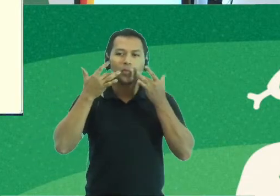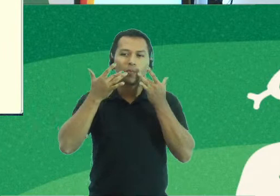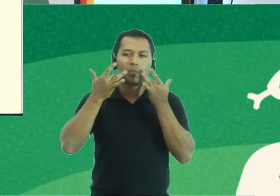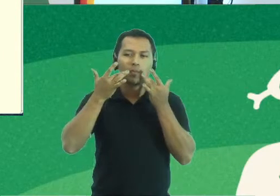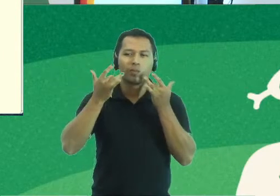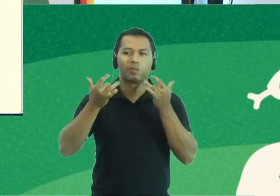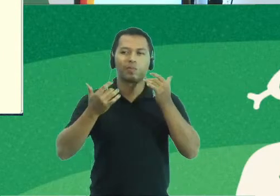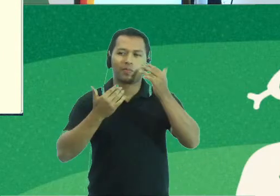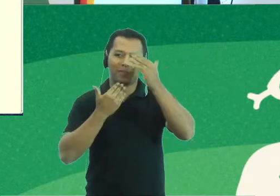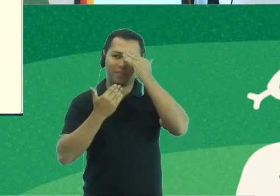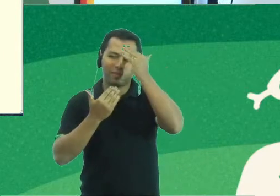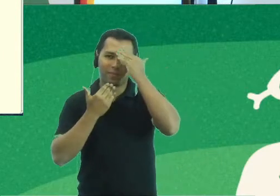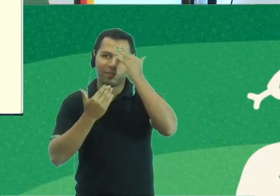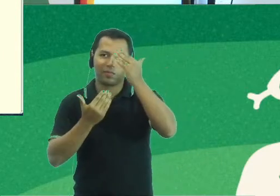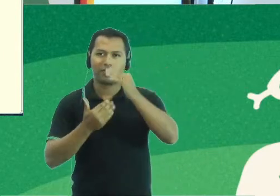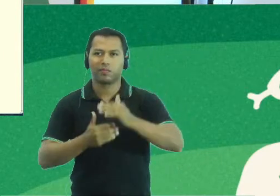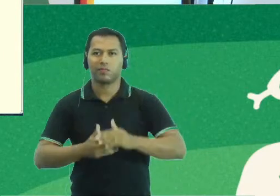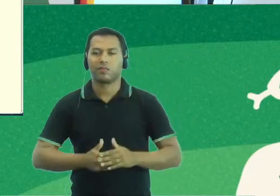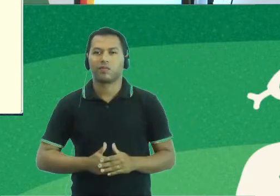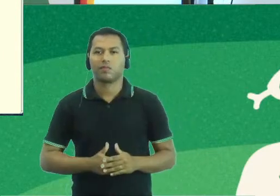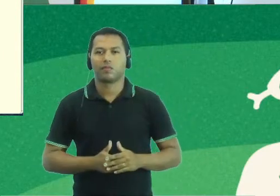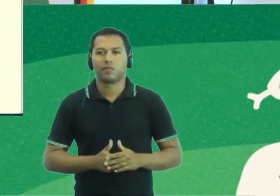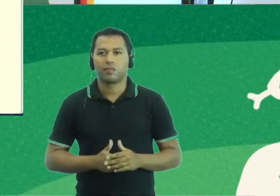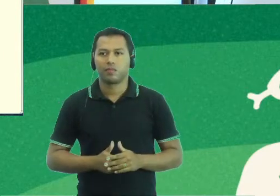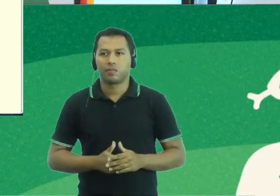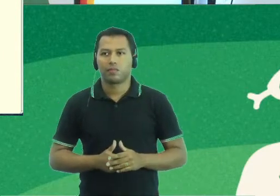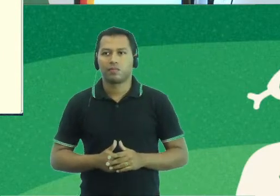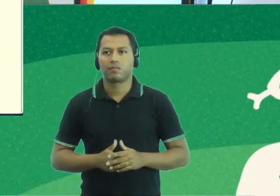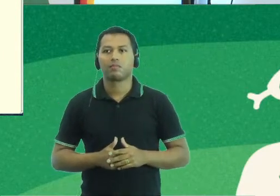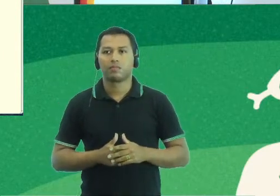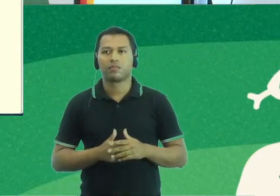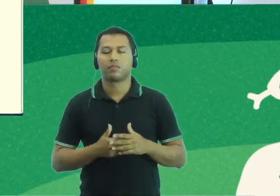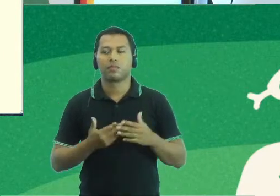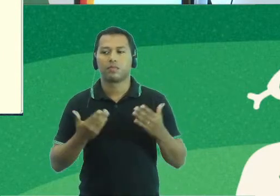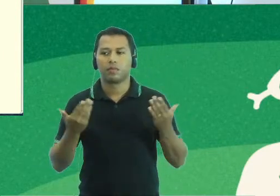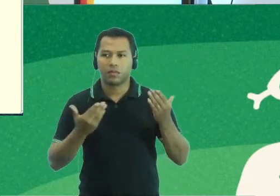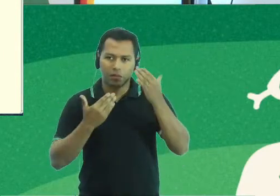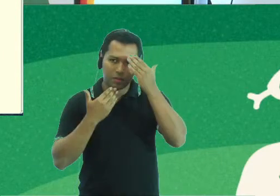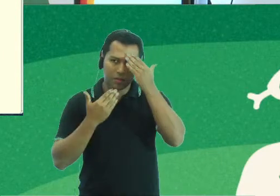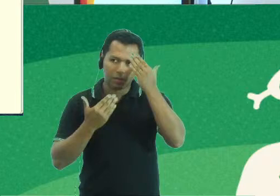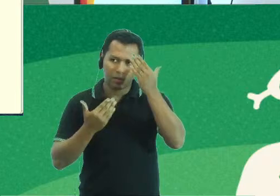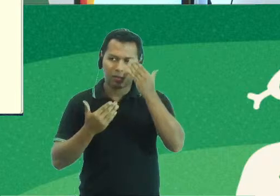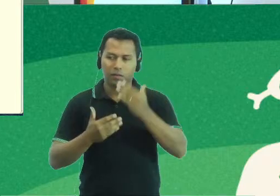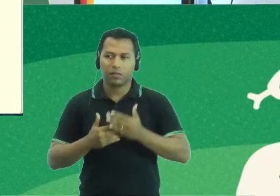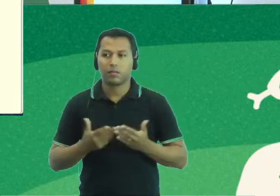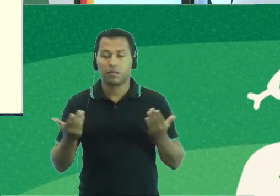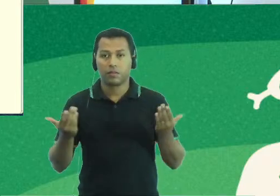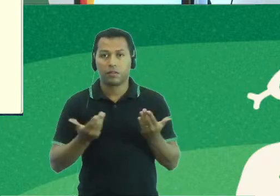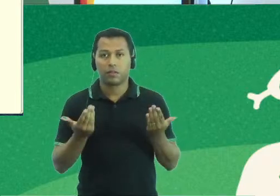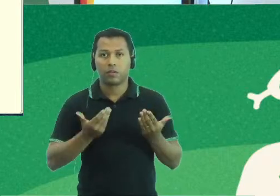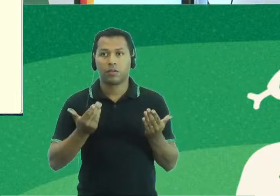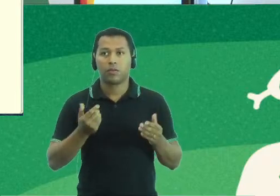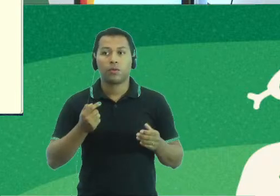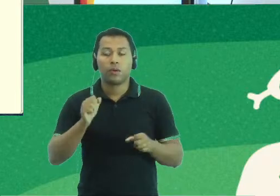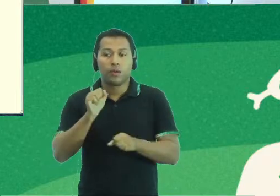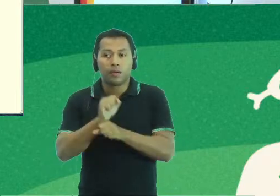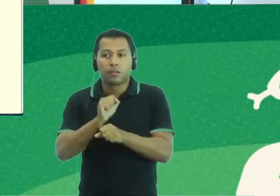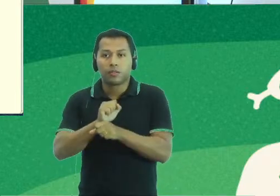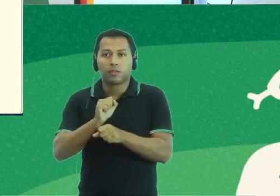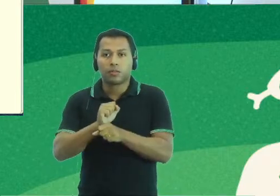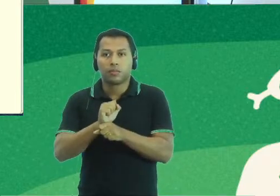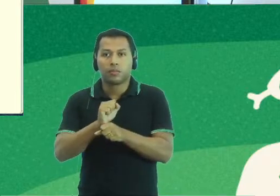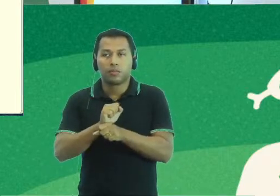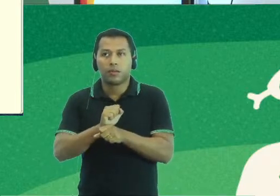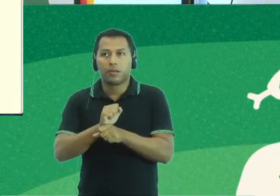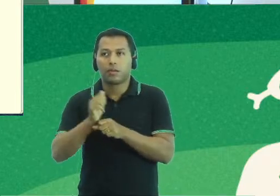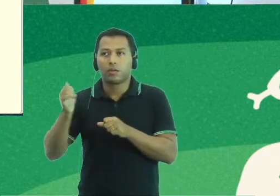to schedule it so that it happens when the International Space Station flies by. I'm going to turn this server